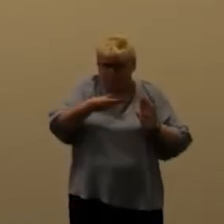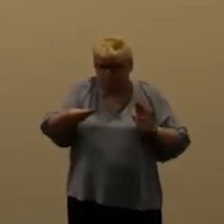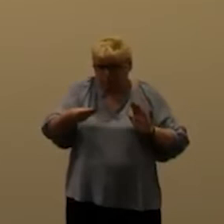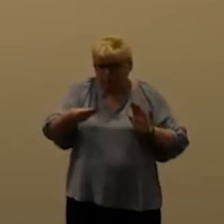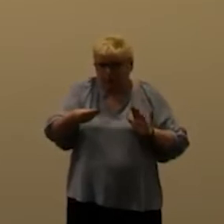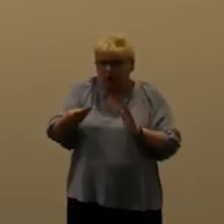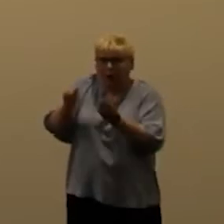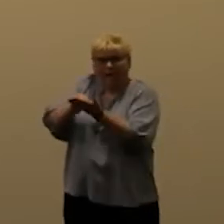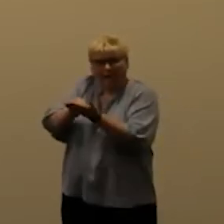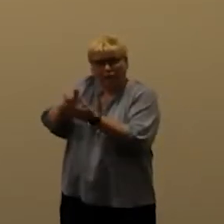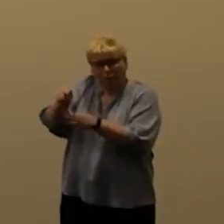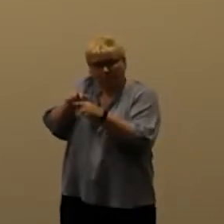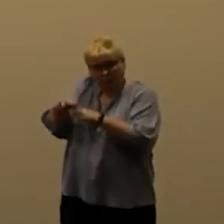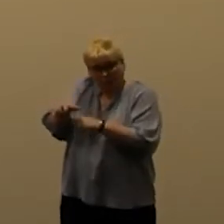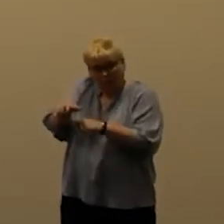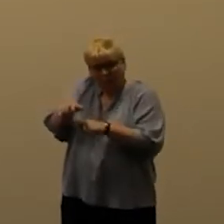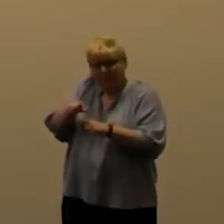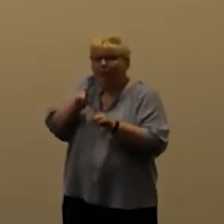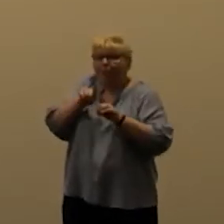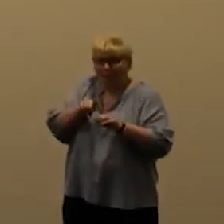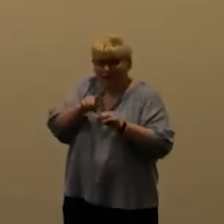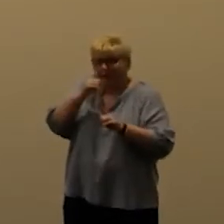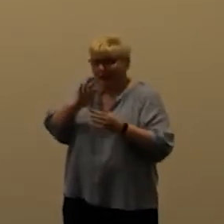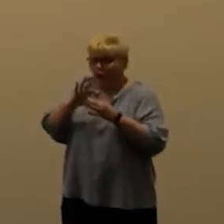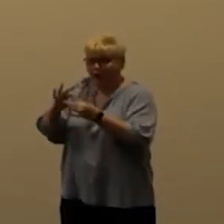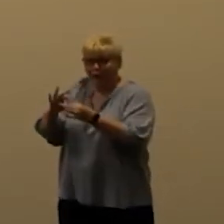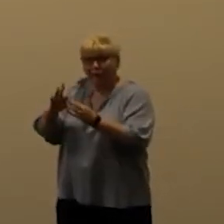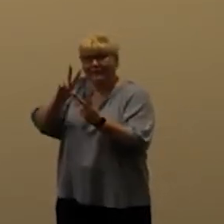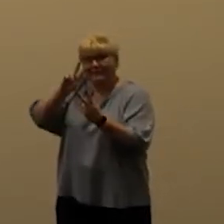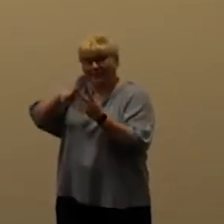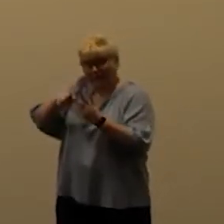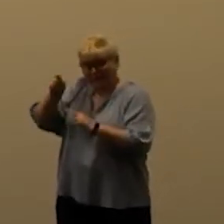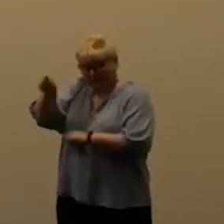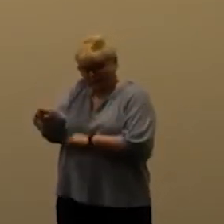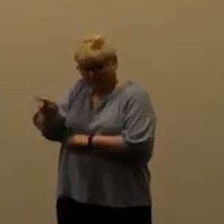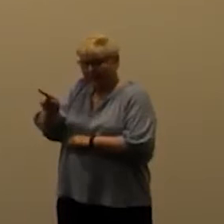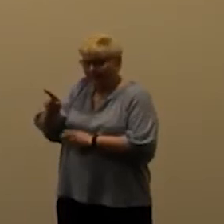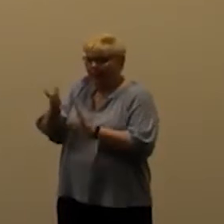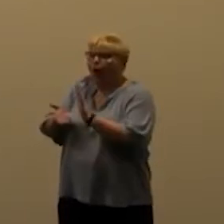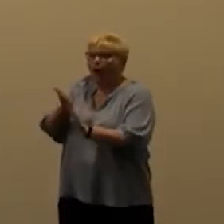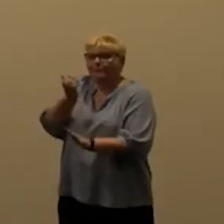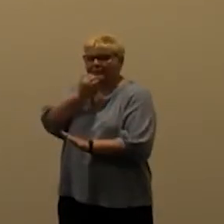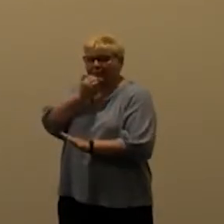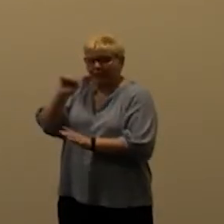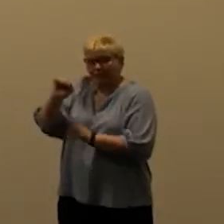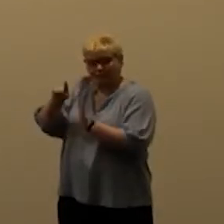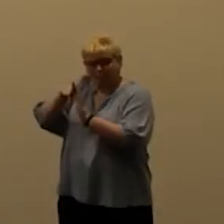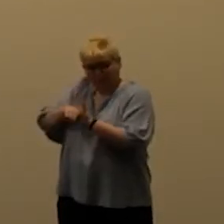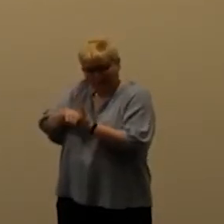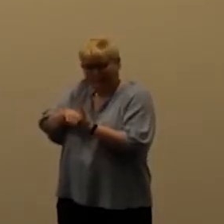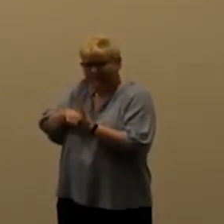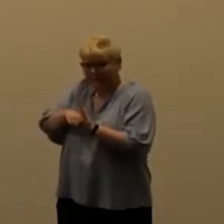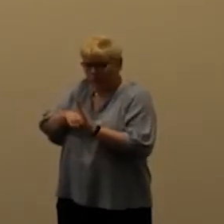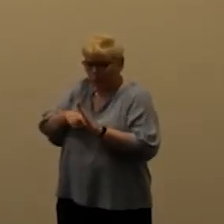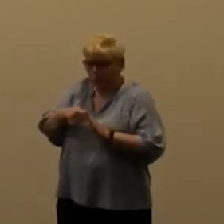out to a file. At that point, we're going to connect to the second tenant, and we're basically going to update the Azure AD group naming policy. So you can see